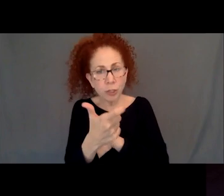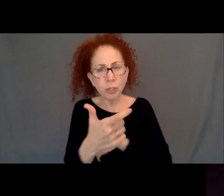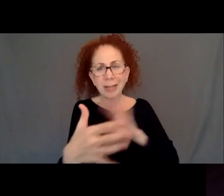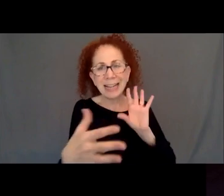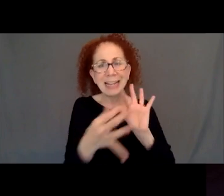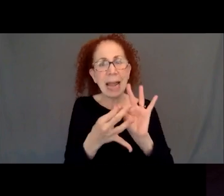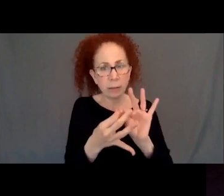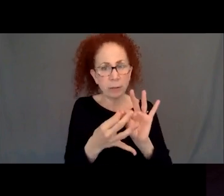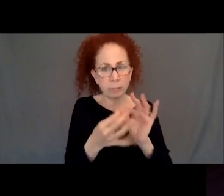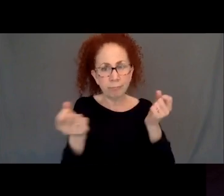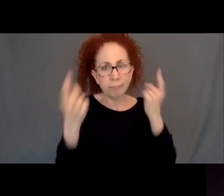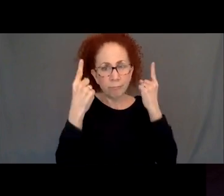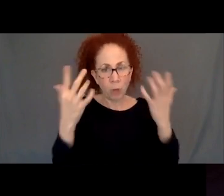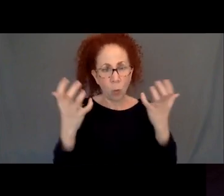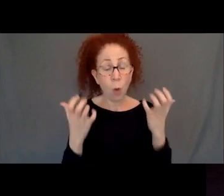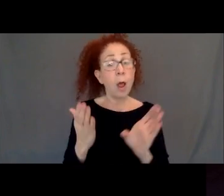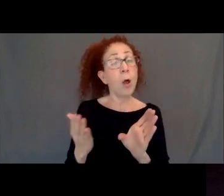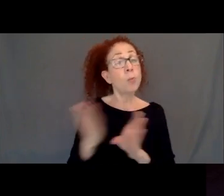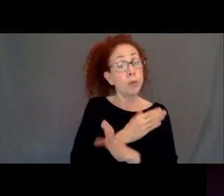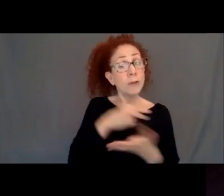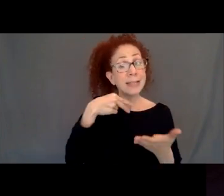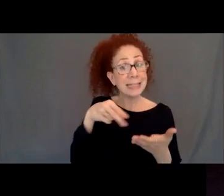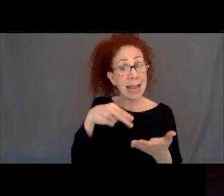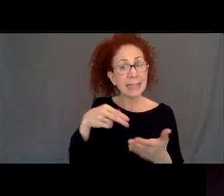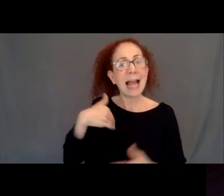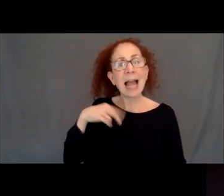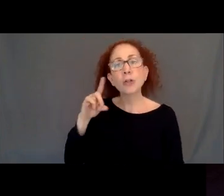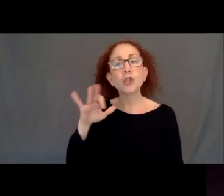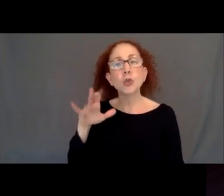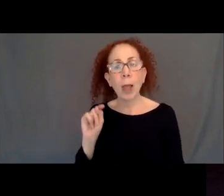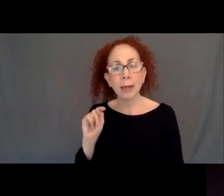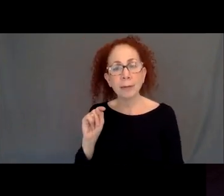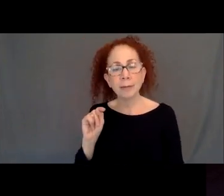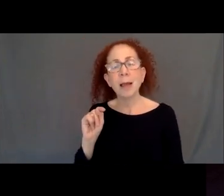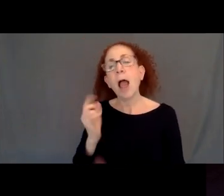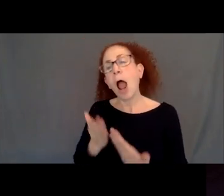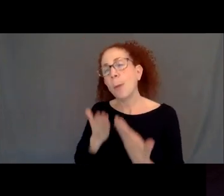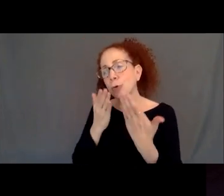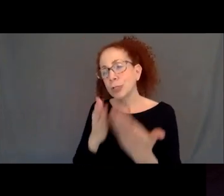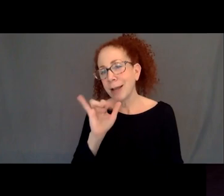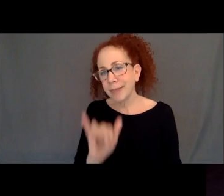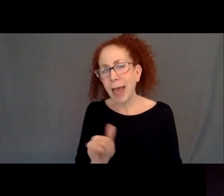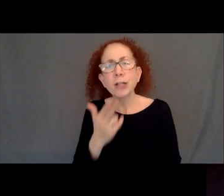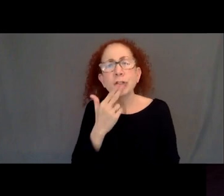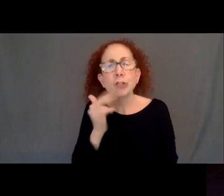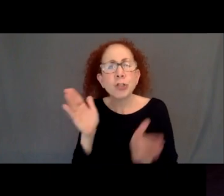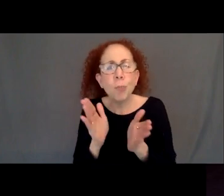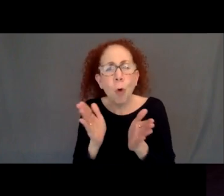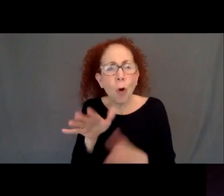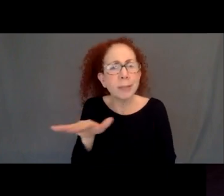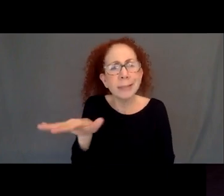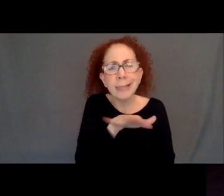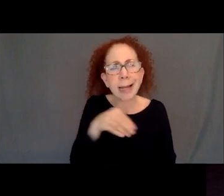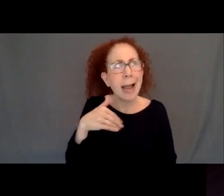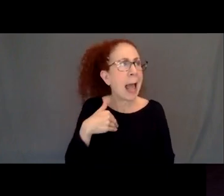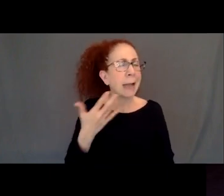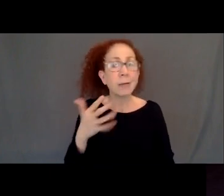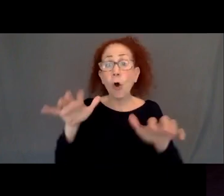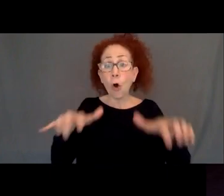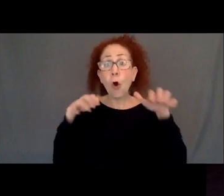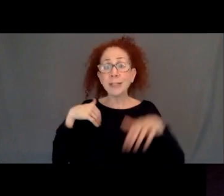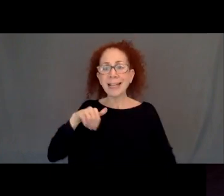so in a previous piece that I had choreographed, a duet, I had presented that in a really small setting. We had maybe